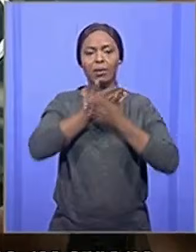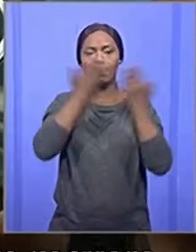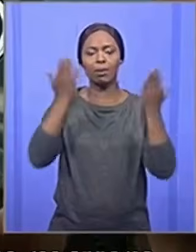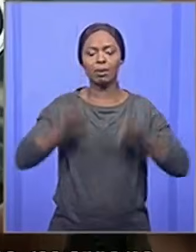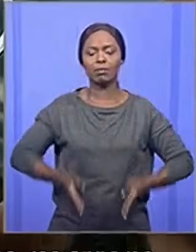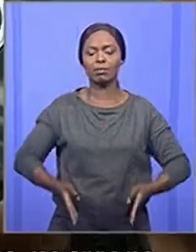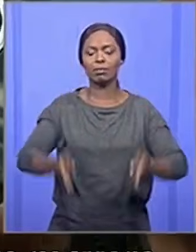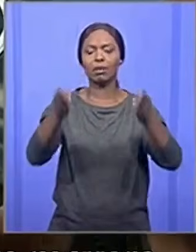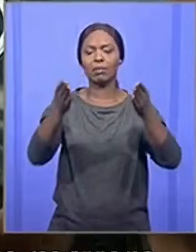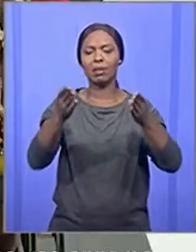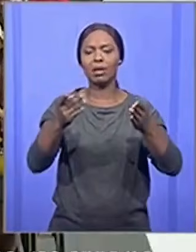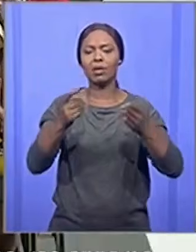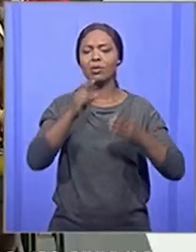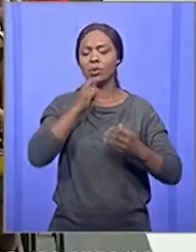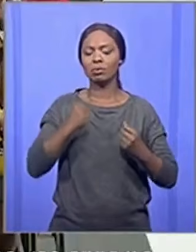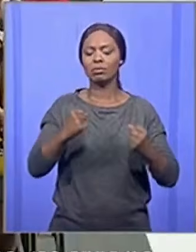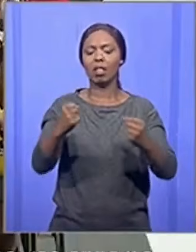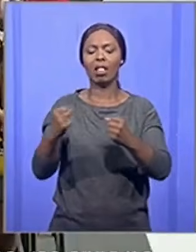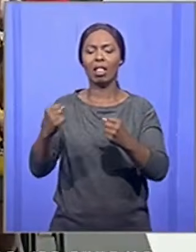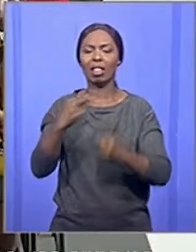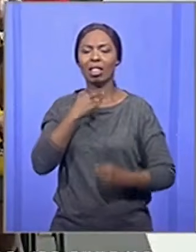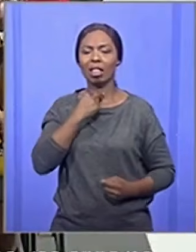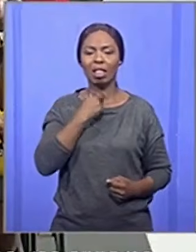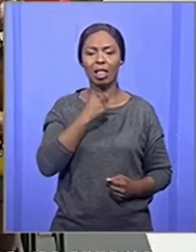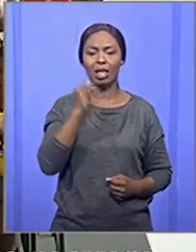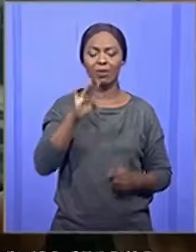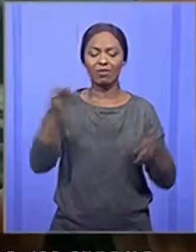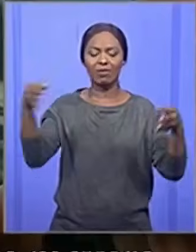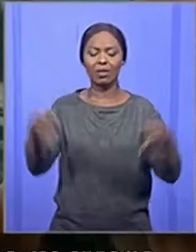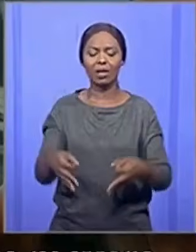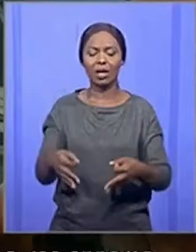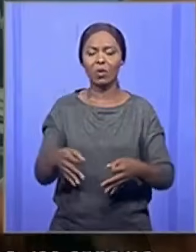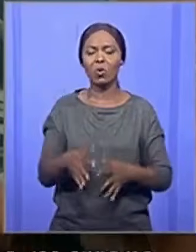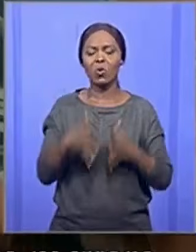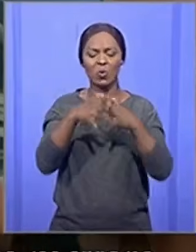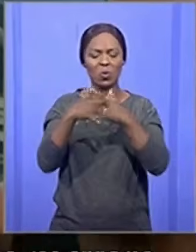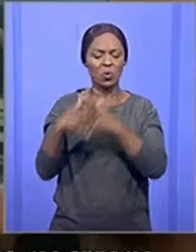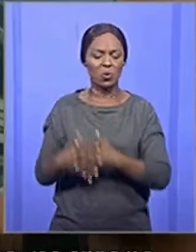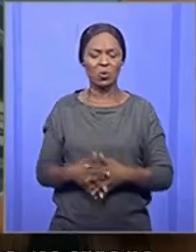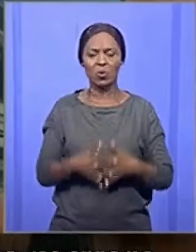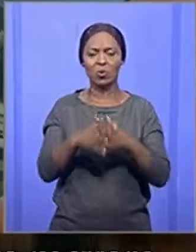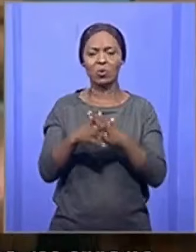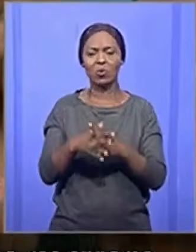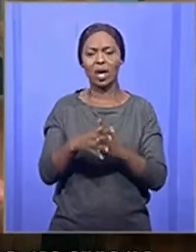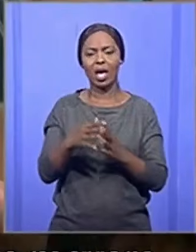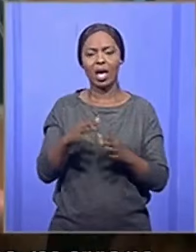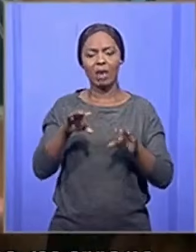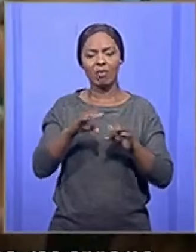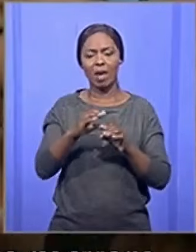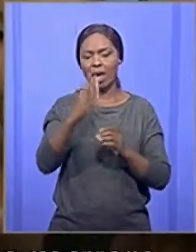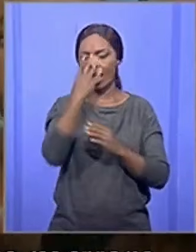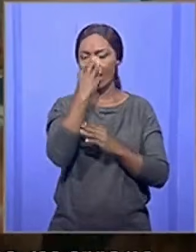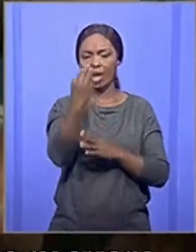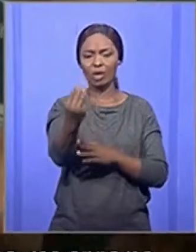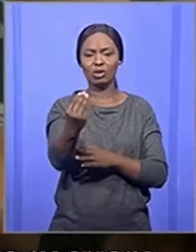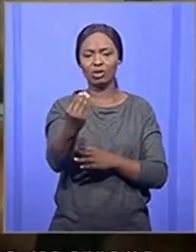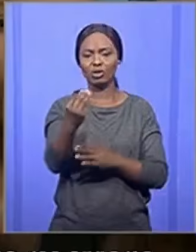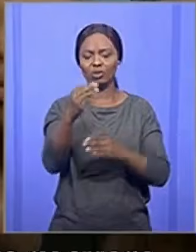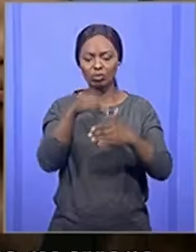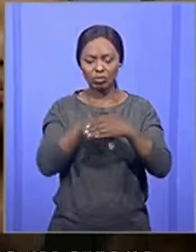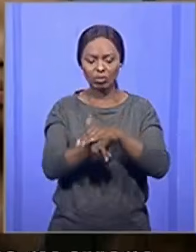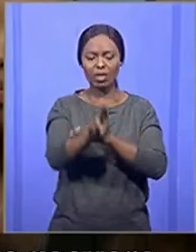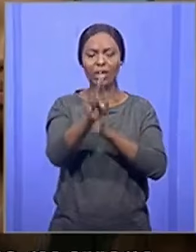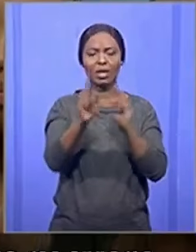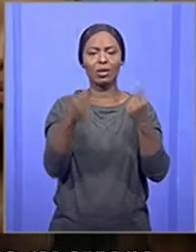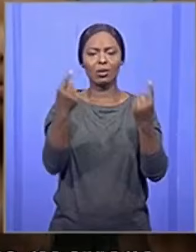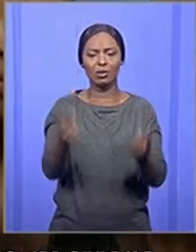tsa ka mo ha o kene like ha o hlele bo mafu re tseba re ka mo setso se re holang ka teng o thwe hesha ha e khutlile mo e keneng ka teng, but the way ho etsalang ka mo hesha wa khonala e